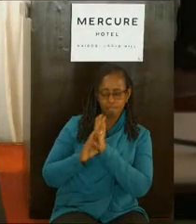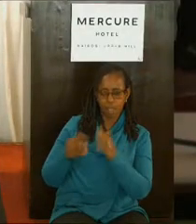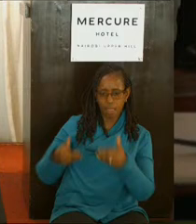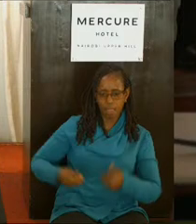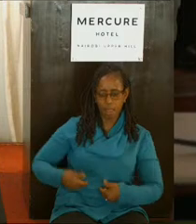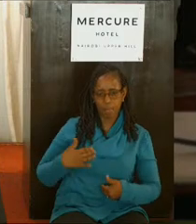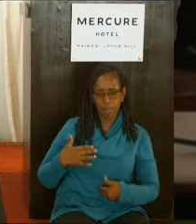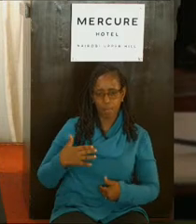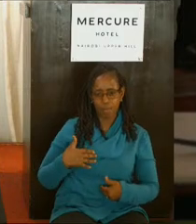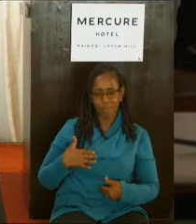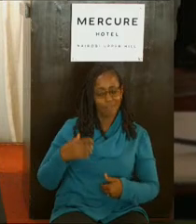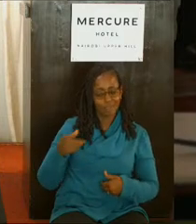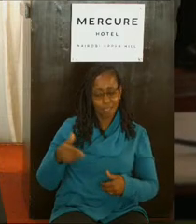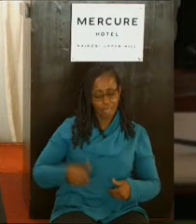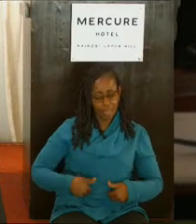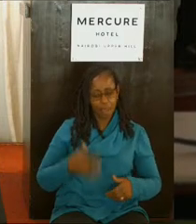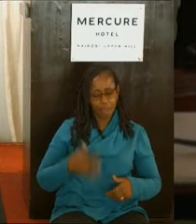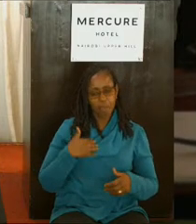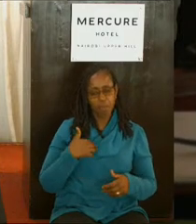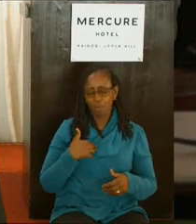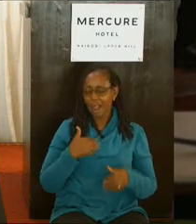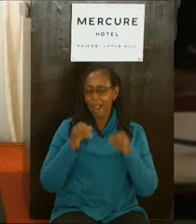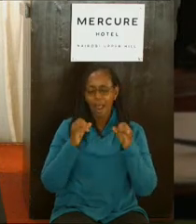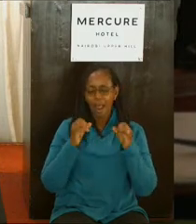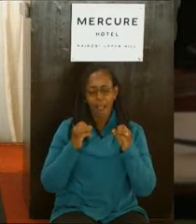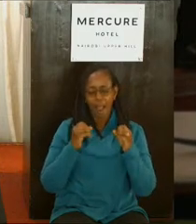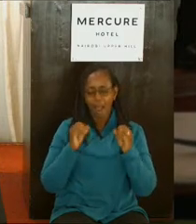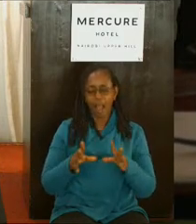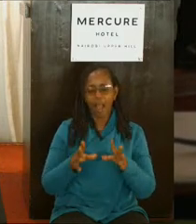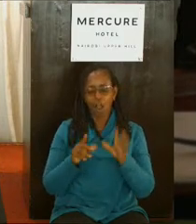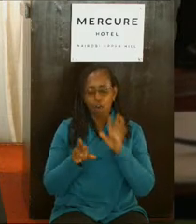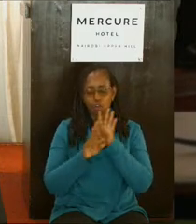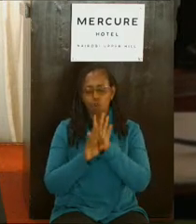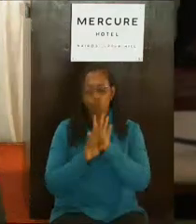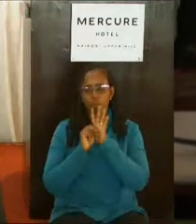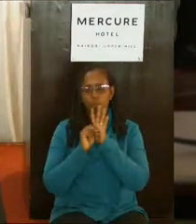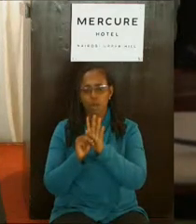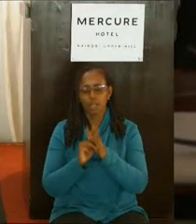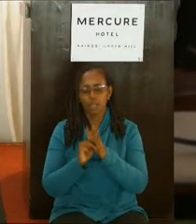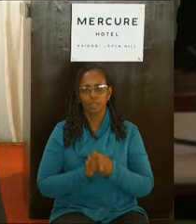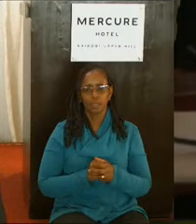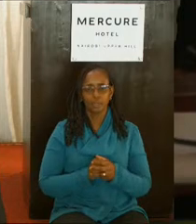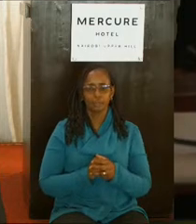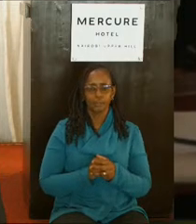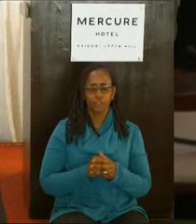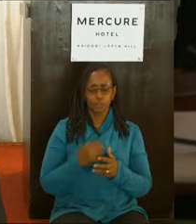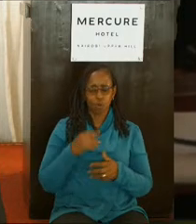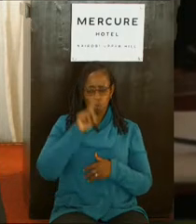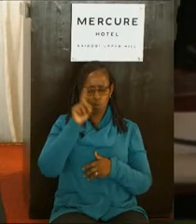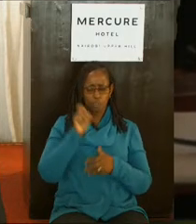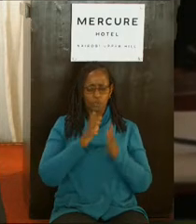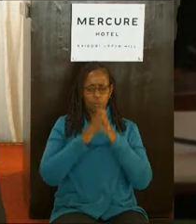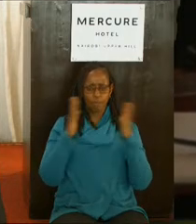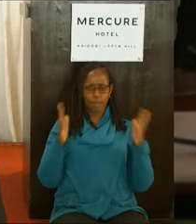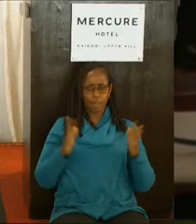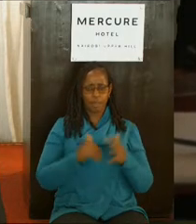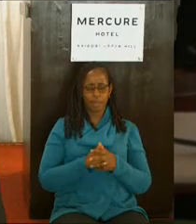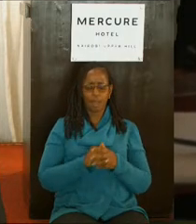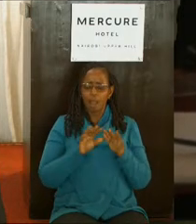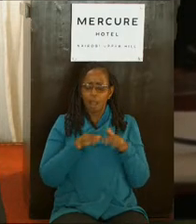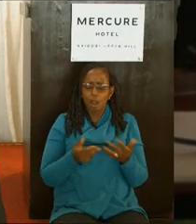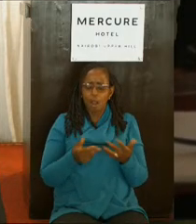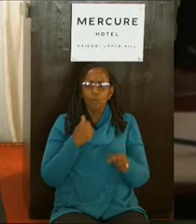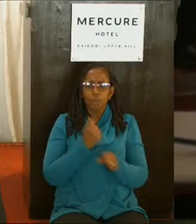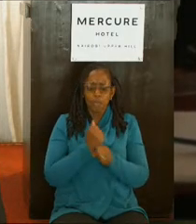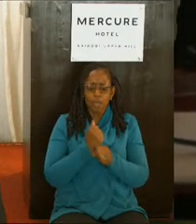the young people lack role models so the question then is how then do we ensure